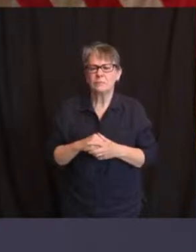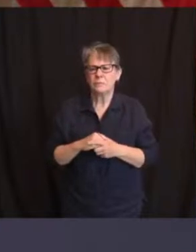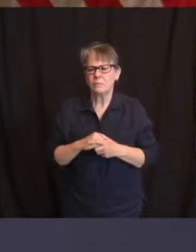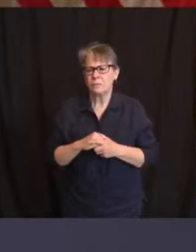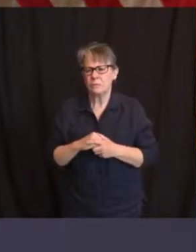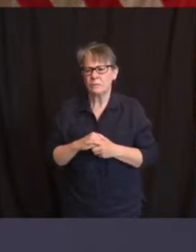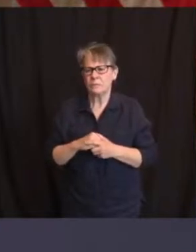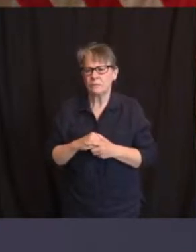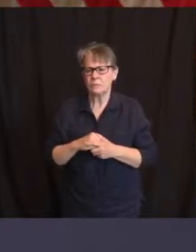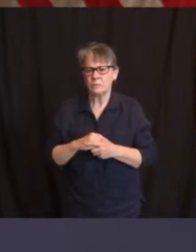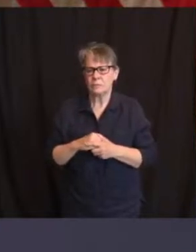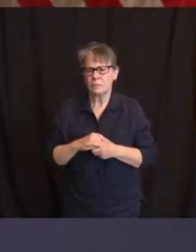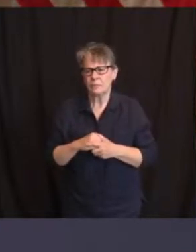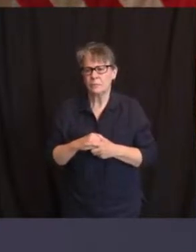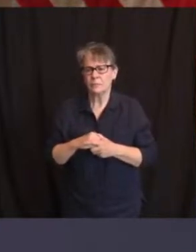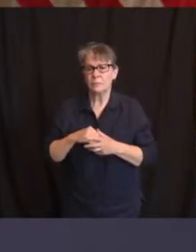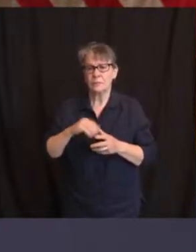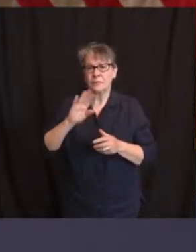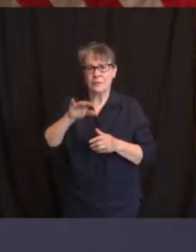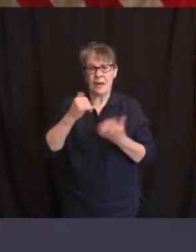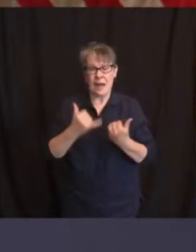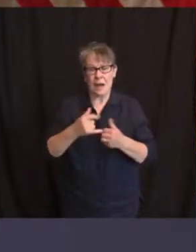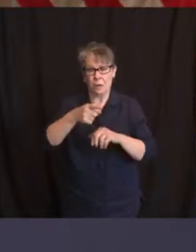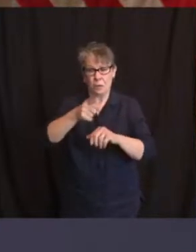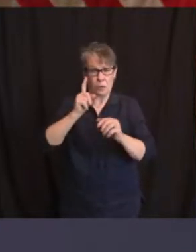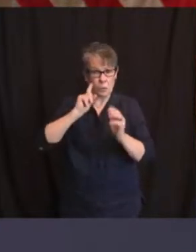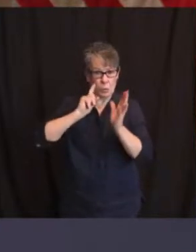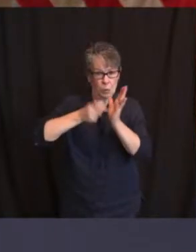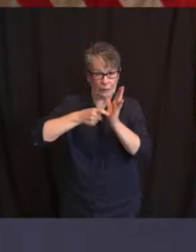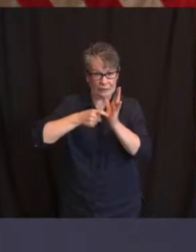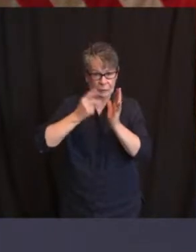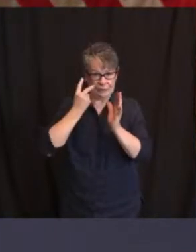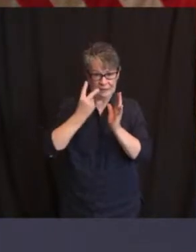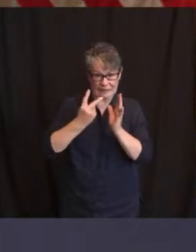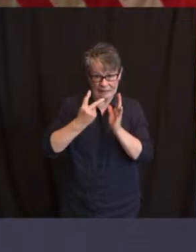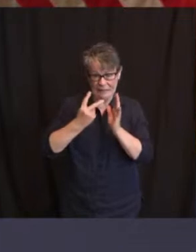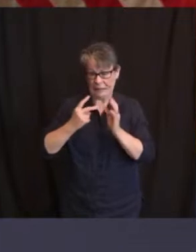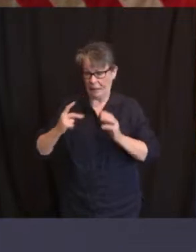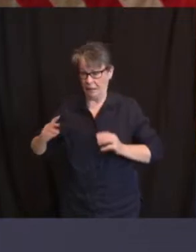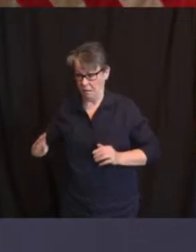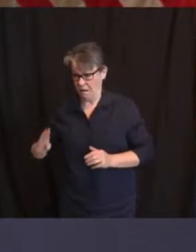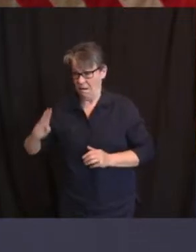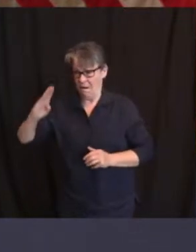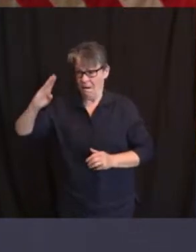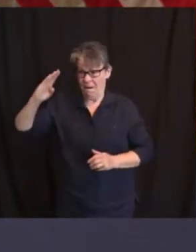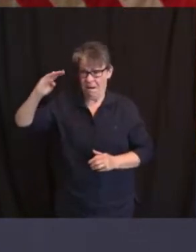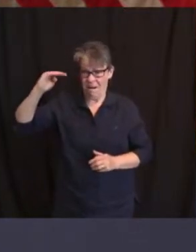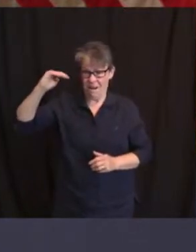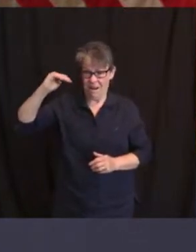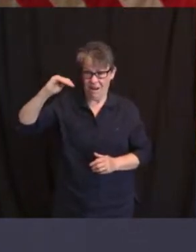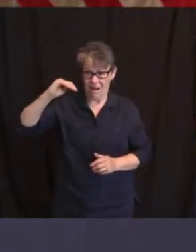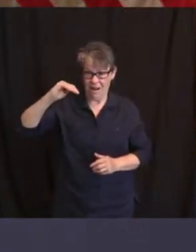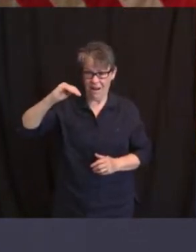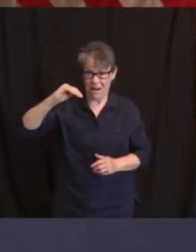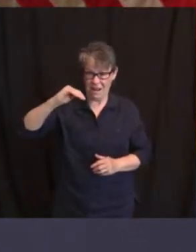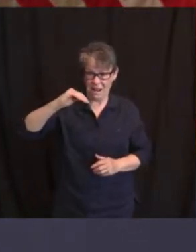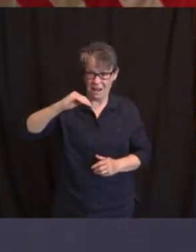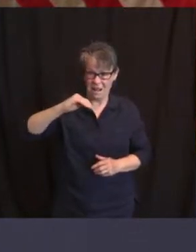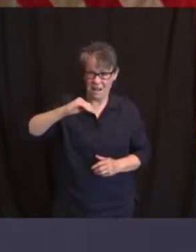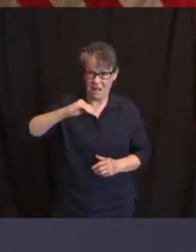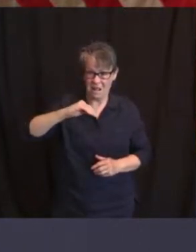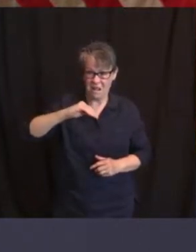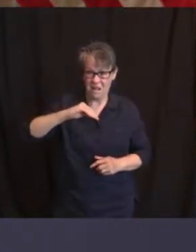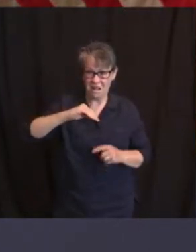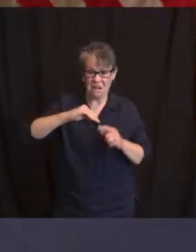curve, and you look at any moment in time that you dramatically lift social distancing